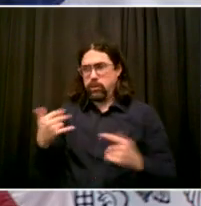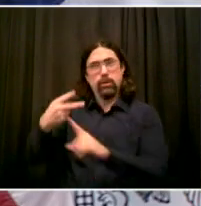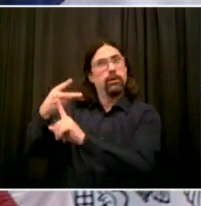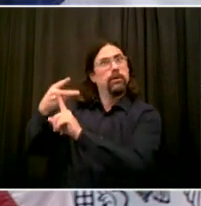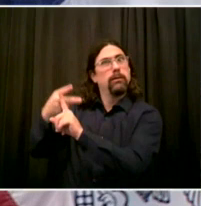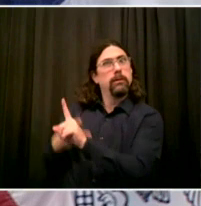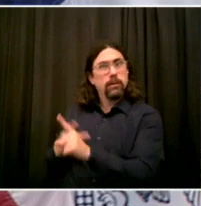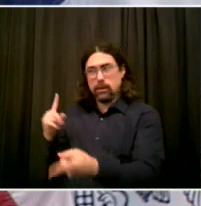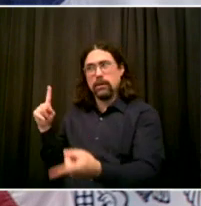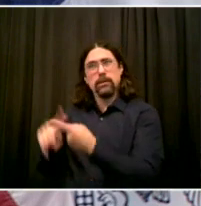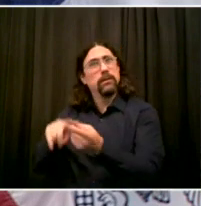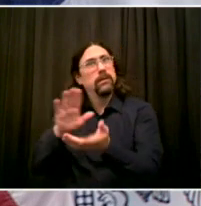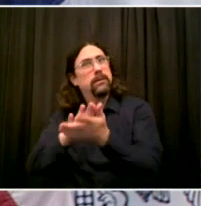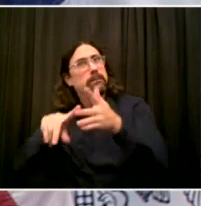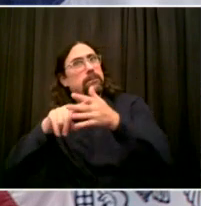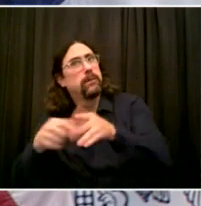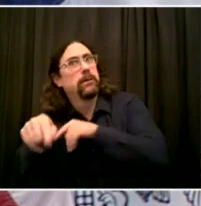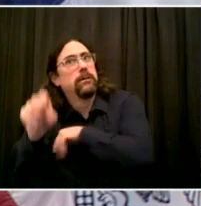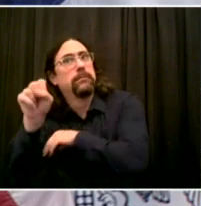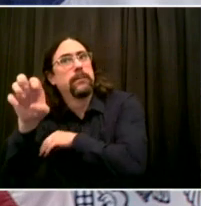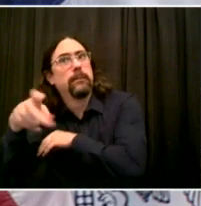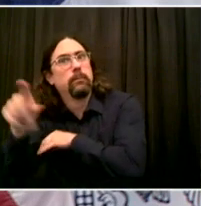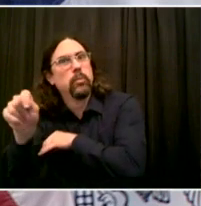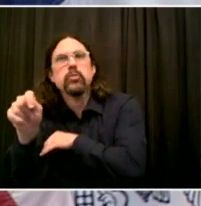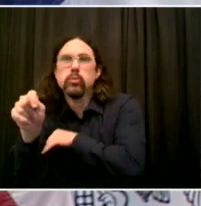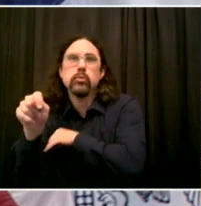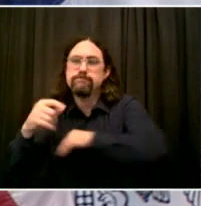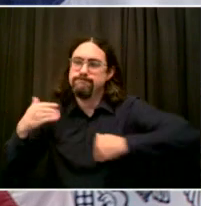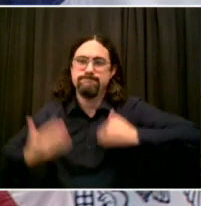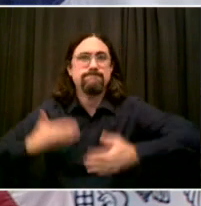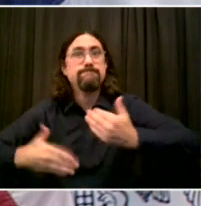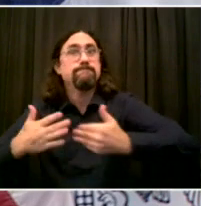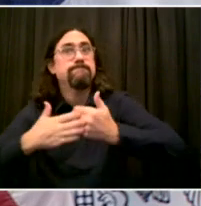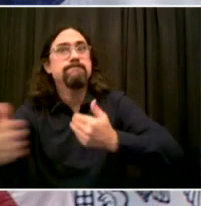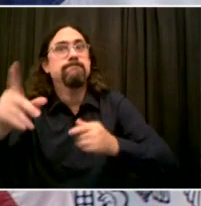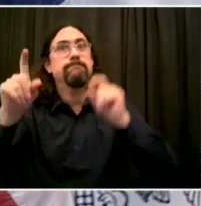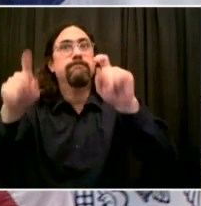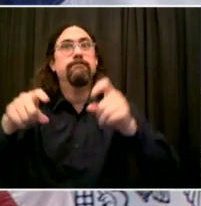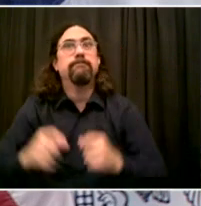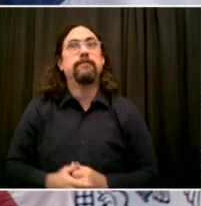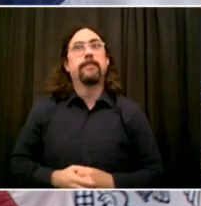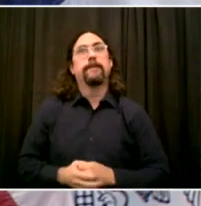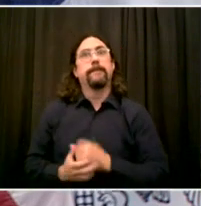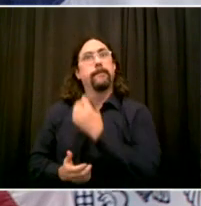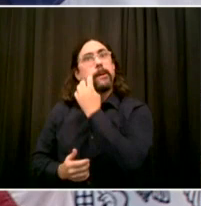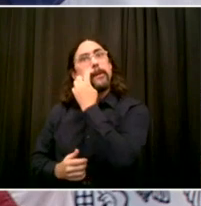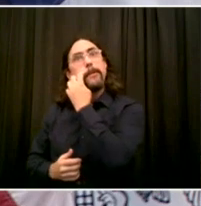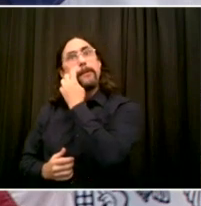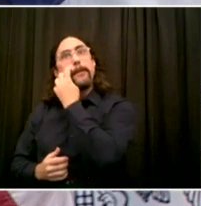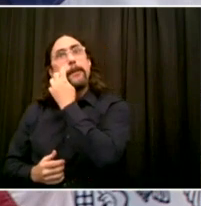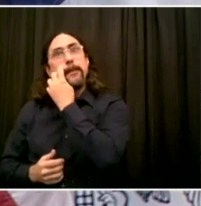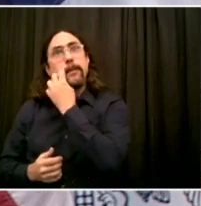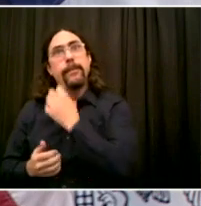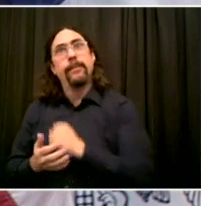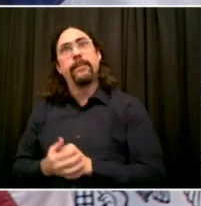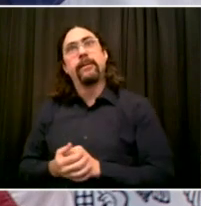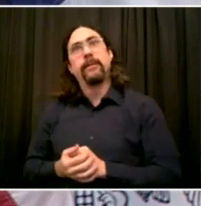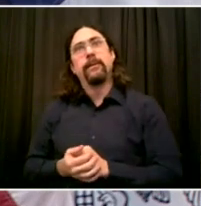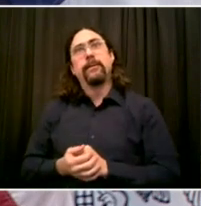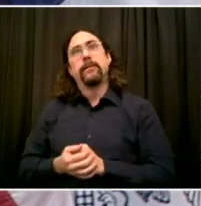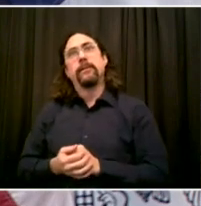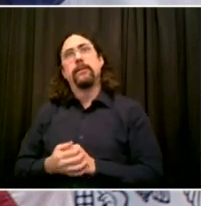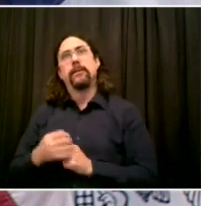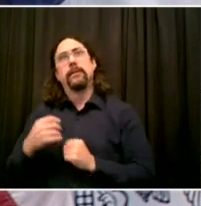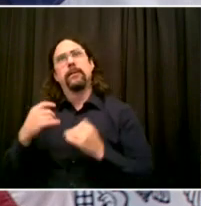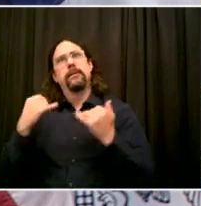many ways. I want to thank her because in her role, she doesn't get the credit she deserves, and she's a very modest human being, but she's actually